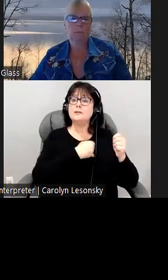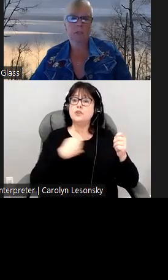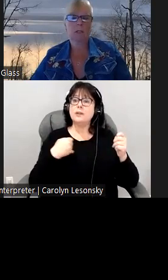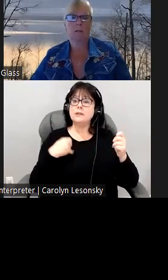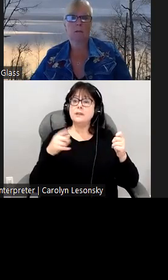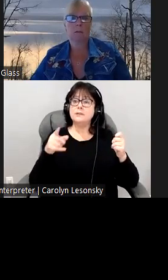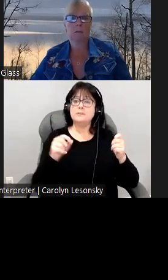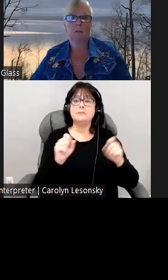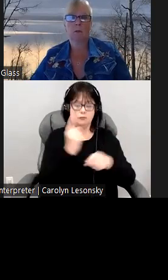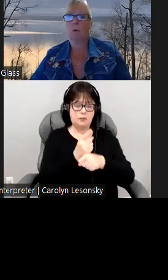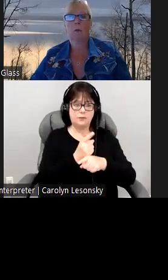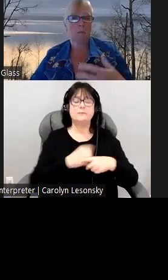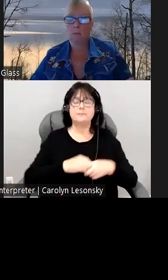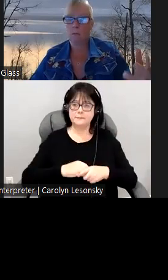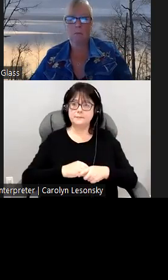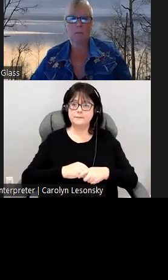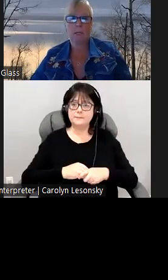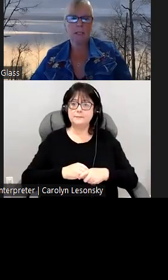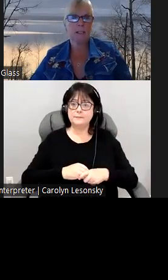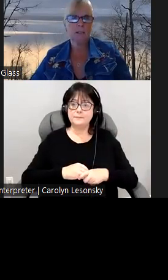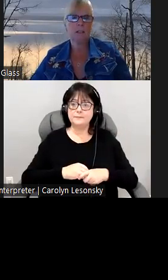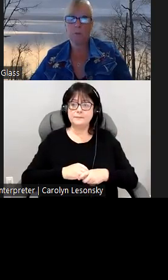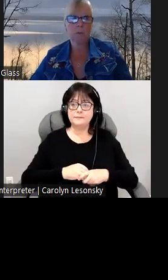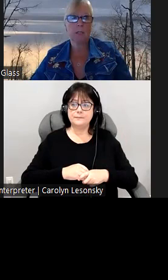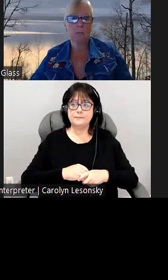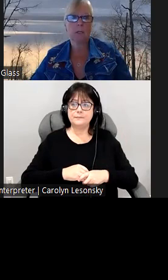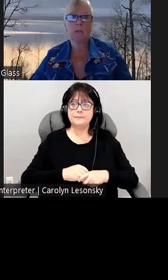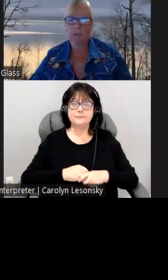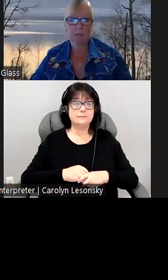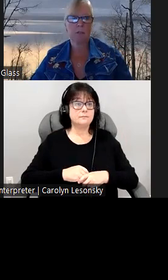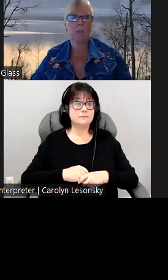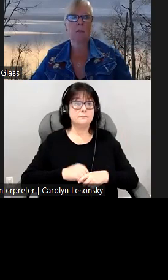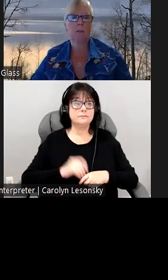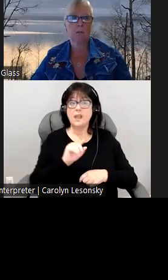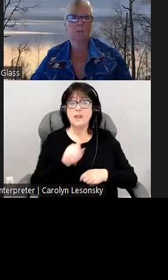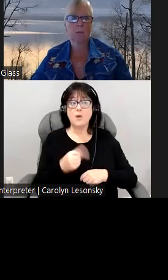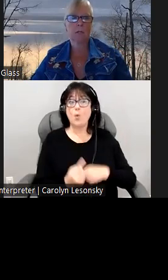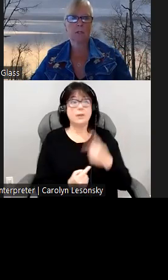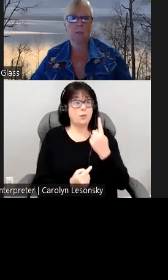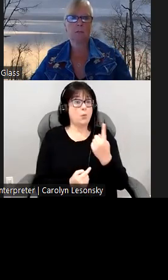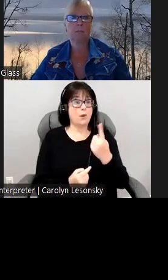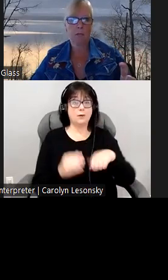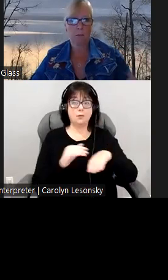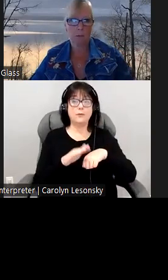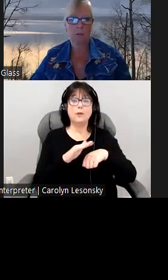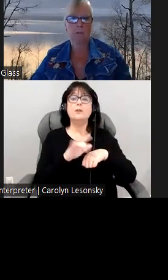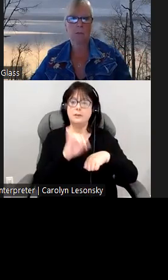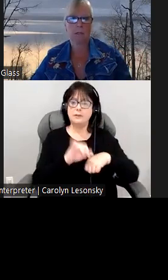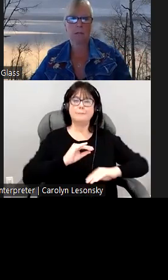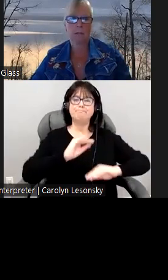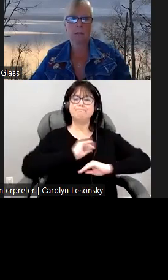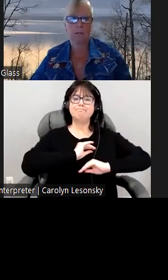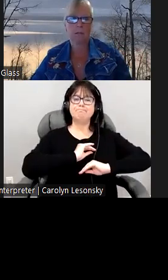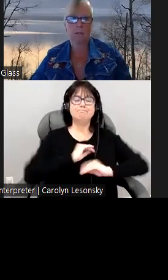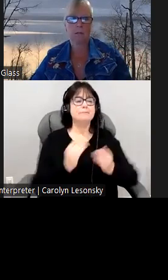Yeah, exactly. So technically, if you only have one, you're still going to meet the service coordination measure for that one service plan.